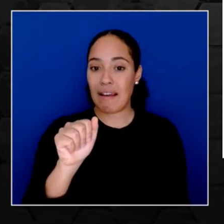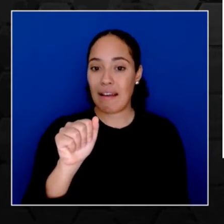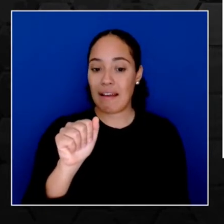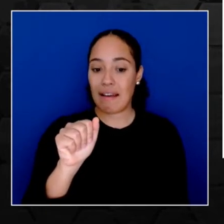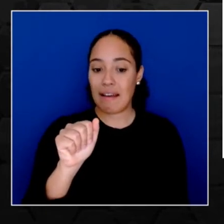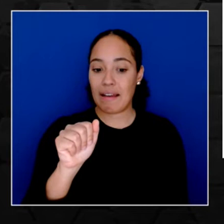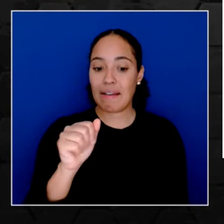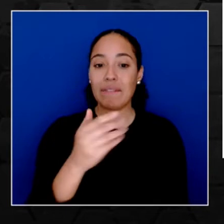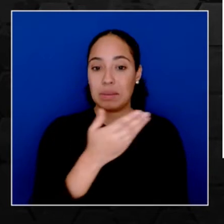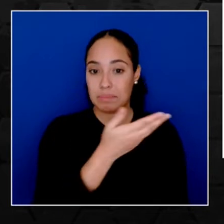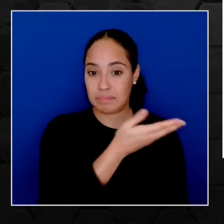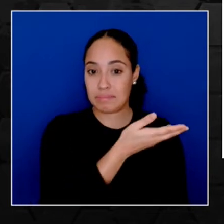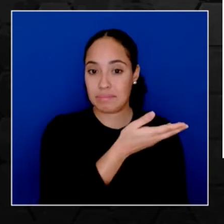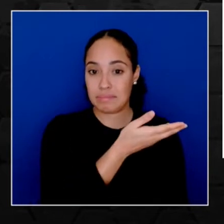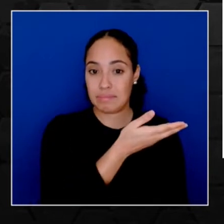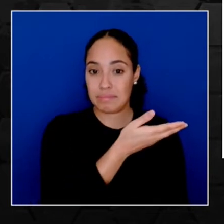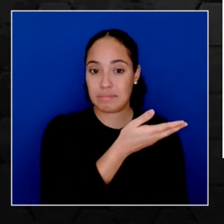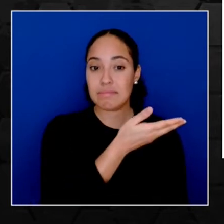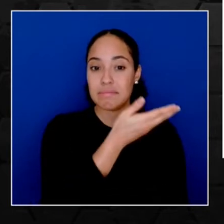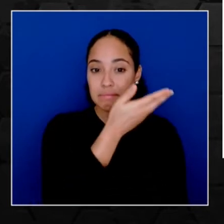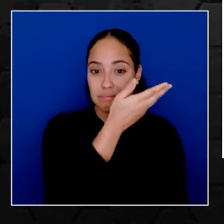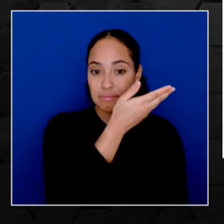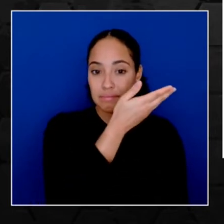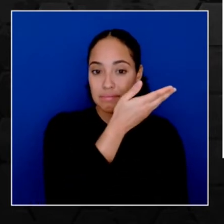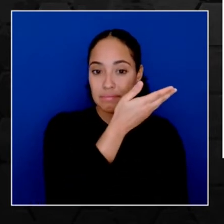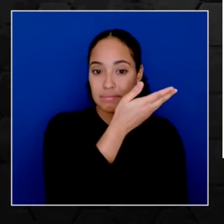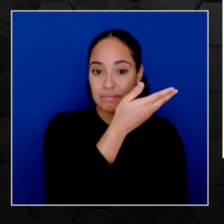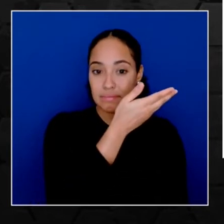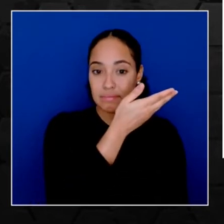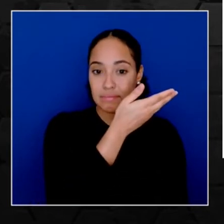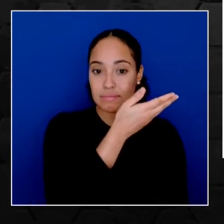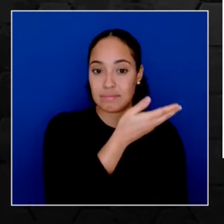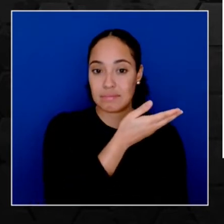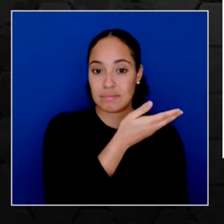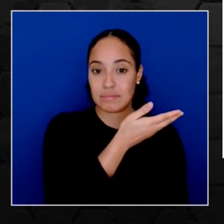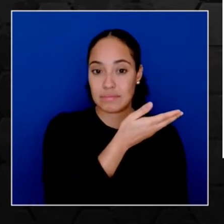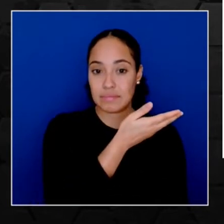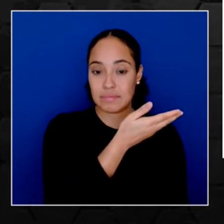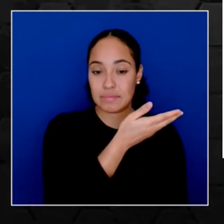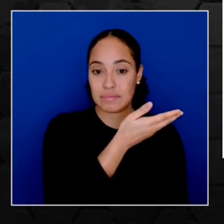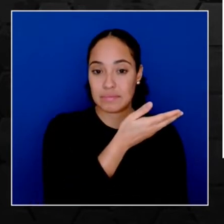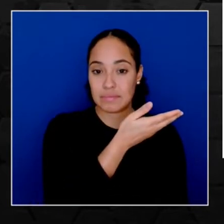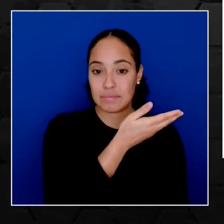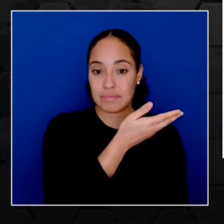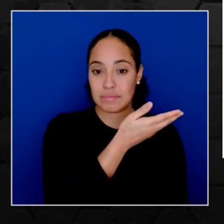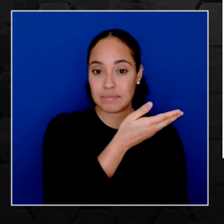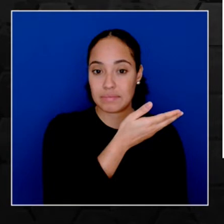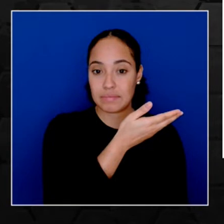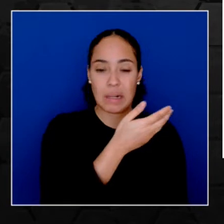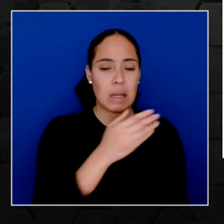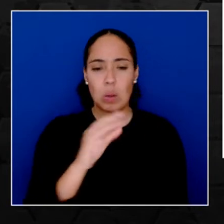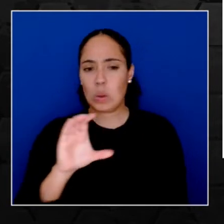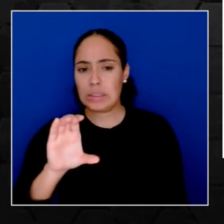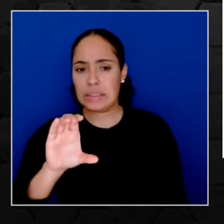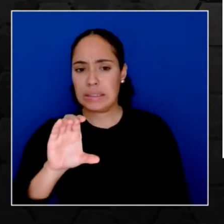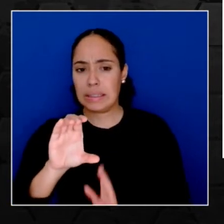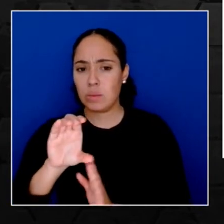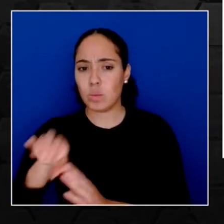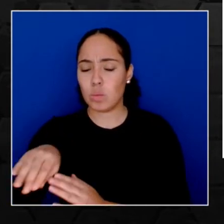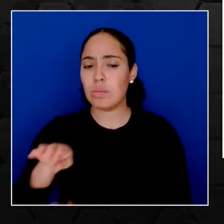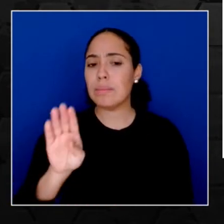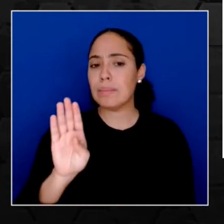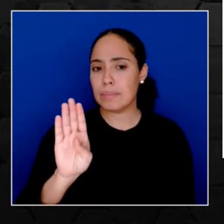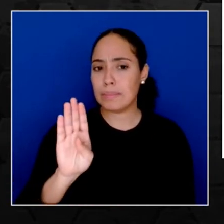mx plus c. If you say m into x plus sorry, not c, that is b, and I'm just returning that